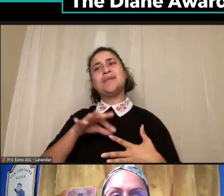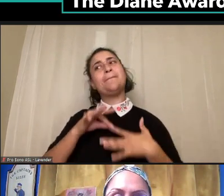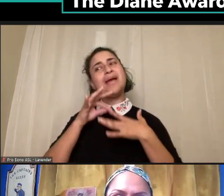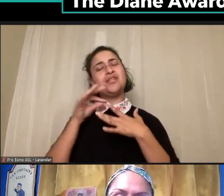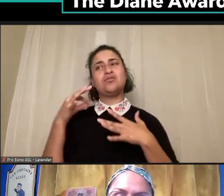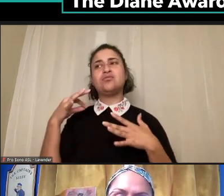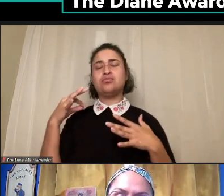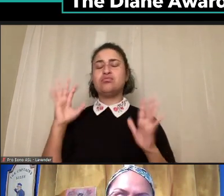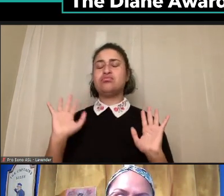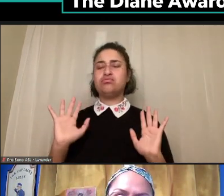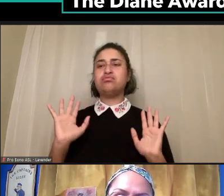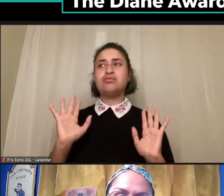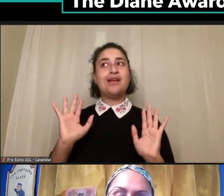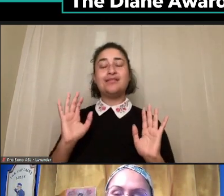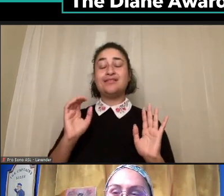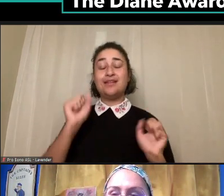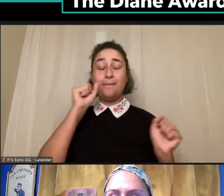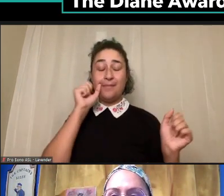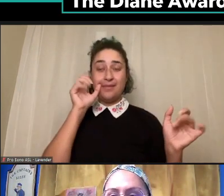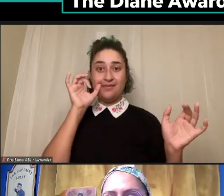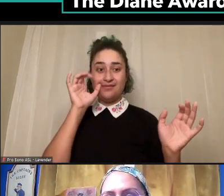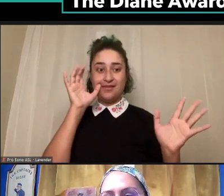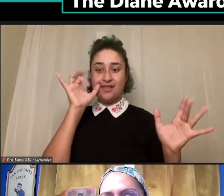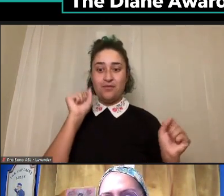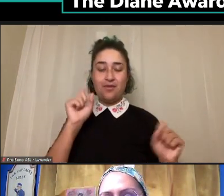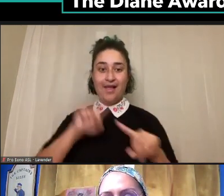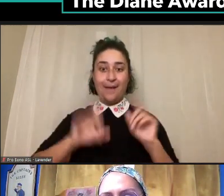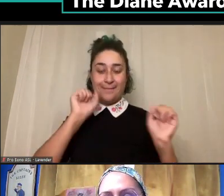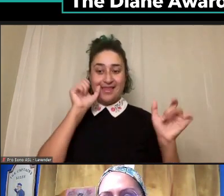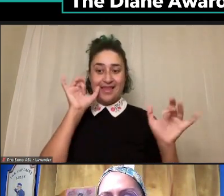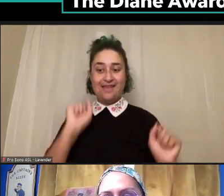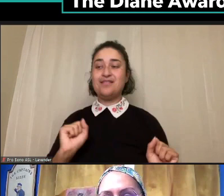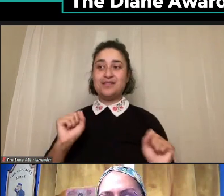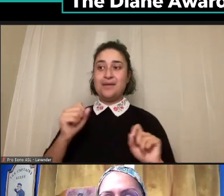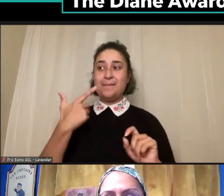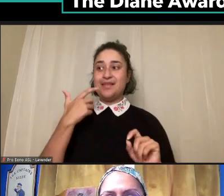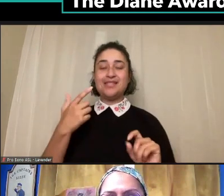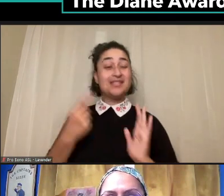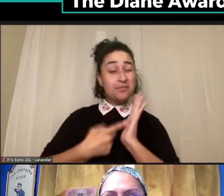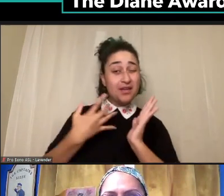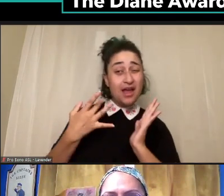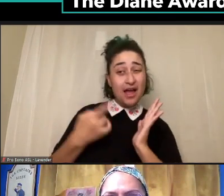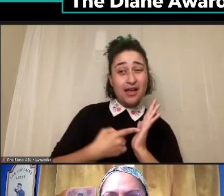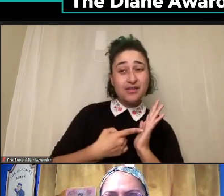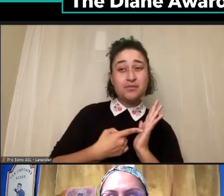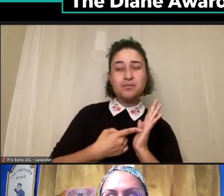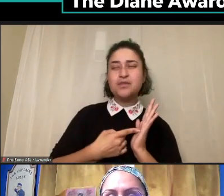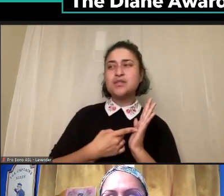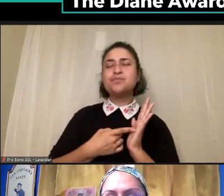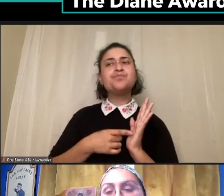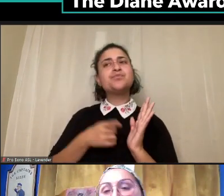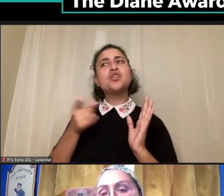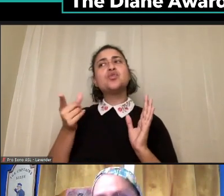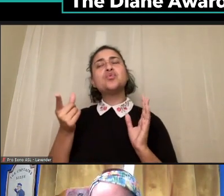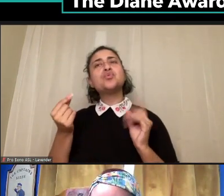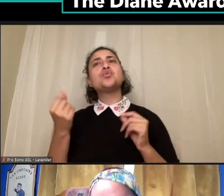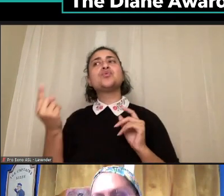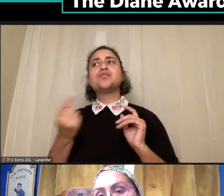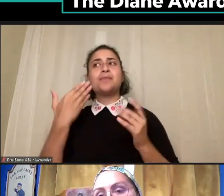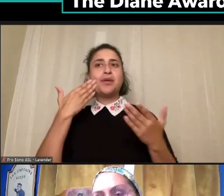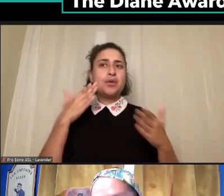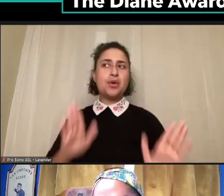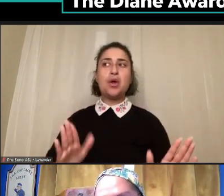I it's unbelievable, right? Because sometimes you do stuff and you don't know if it's making an impact